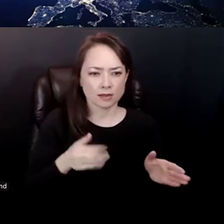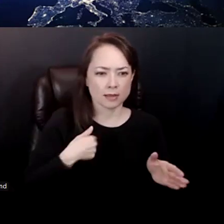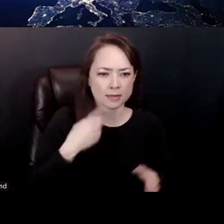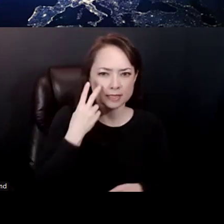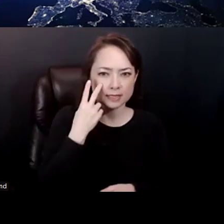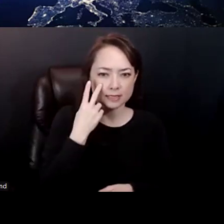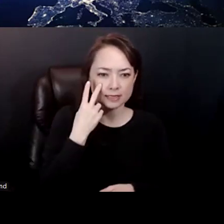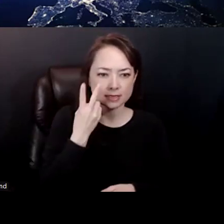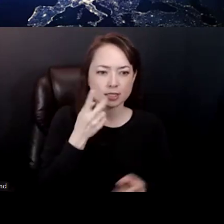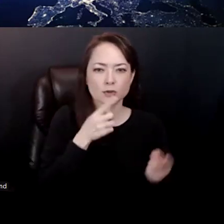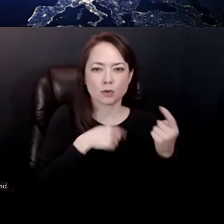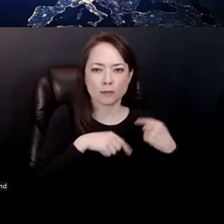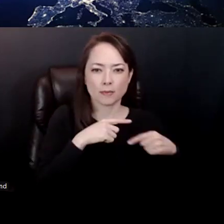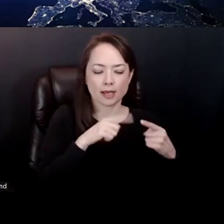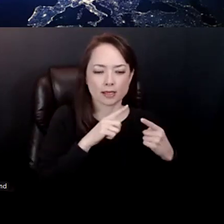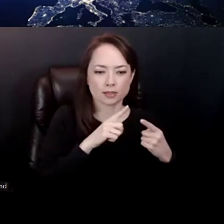go back to.